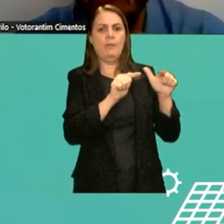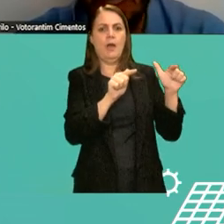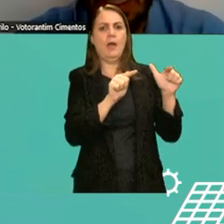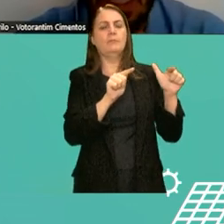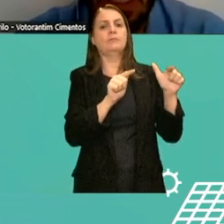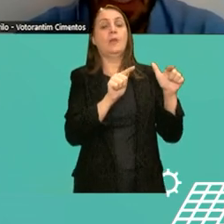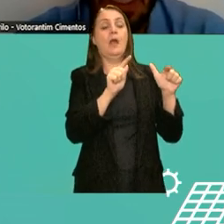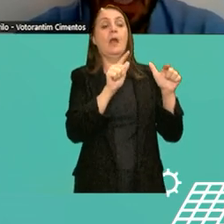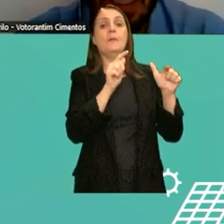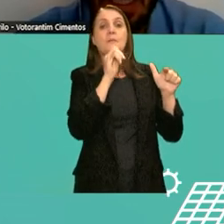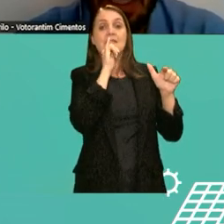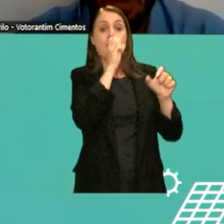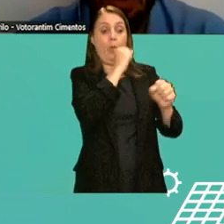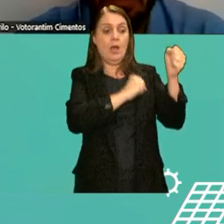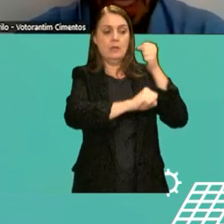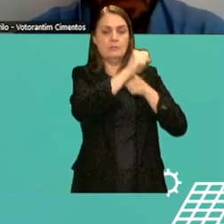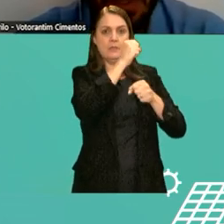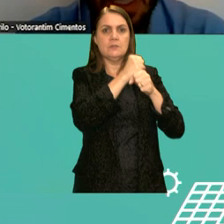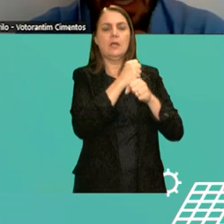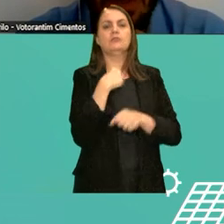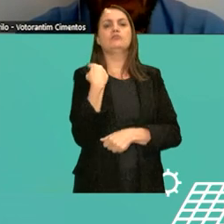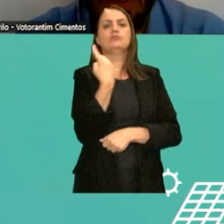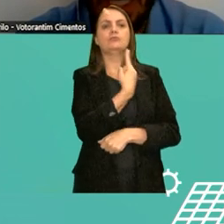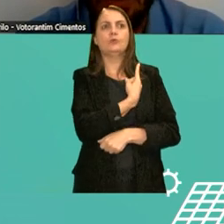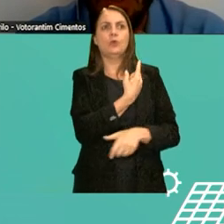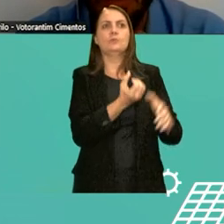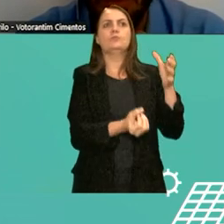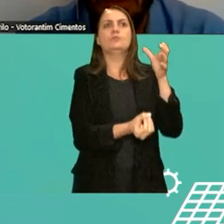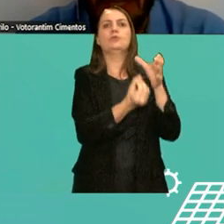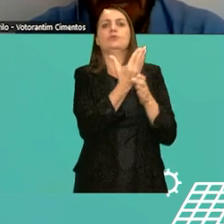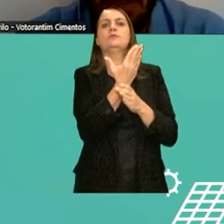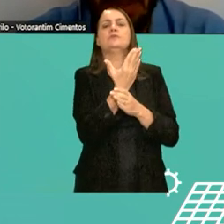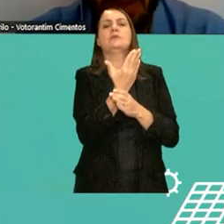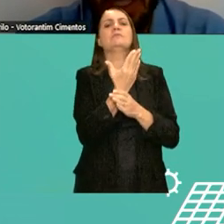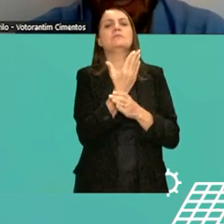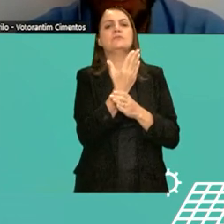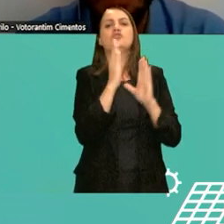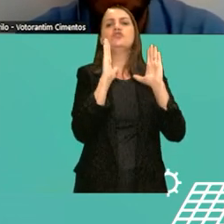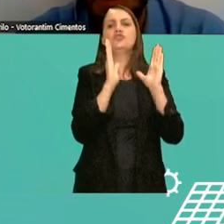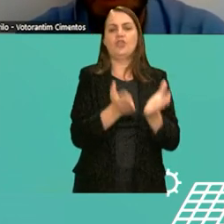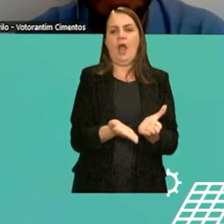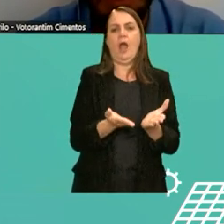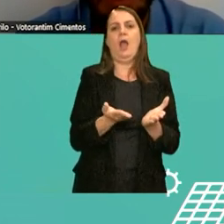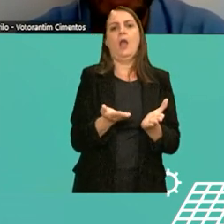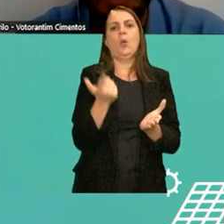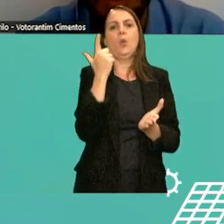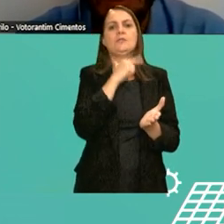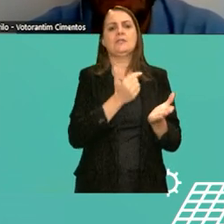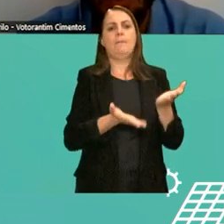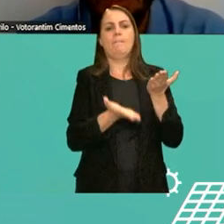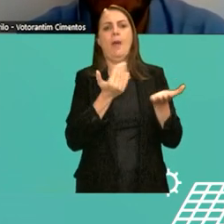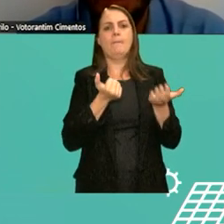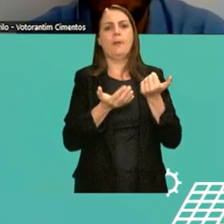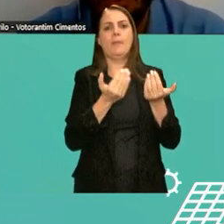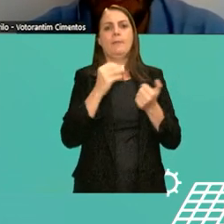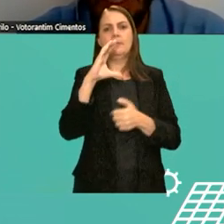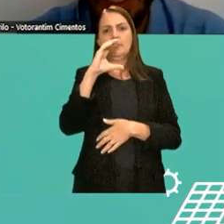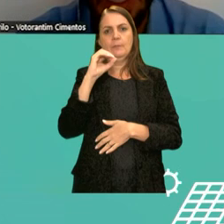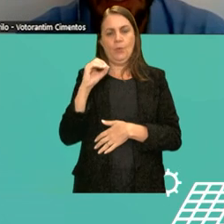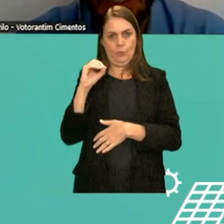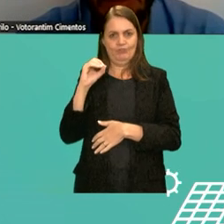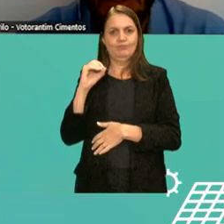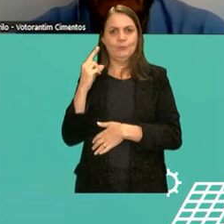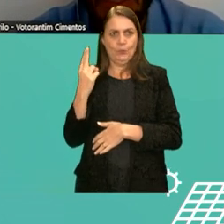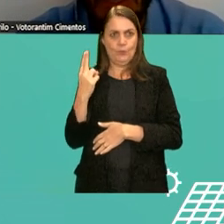groups, and we produce these zero carbon roadmap, which are the leverages and how